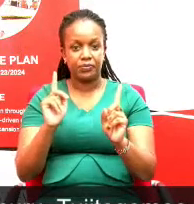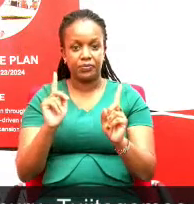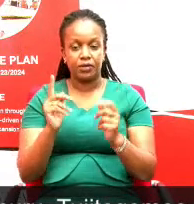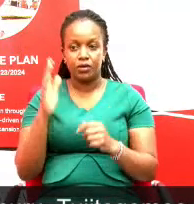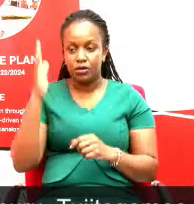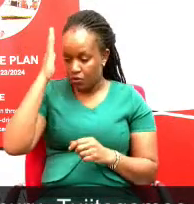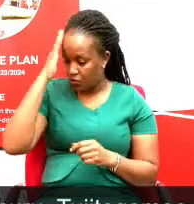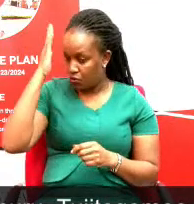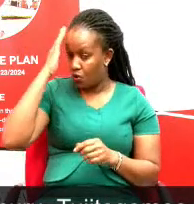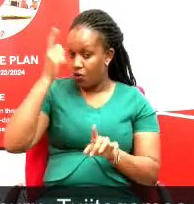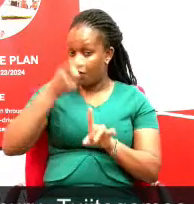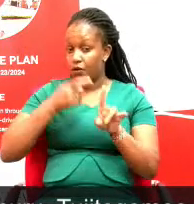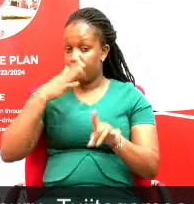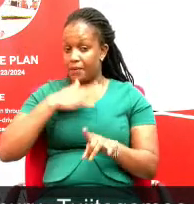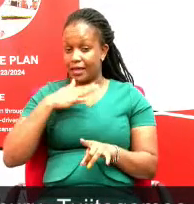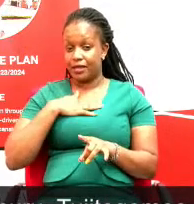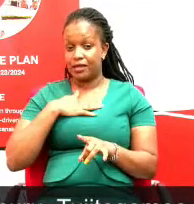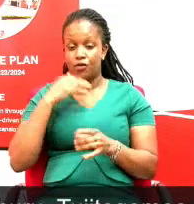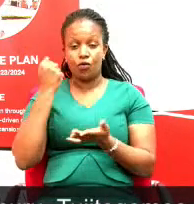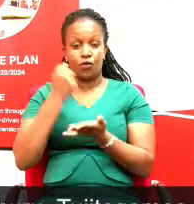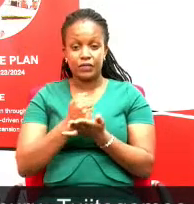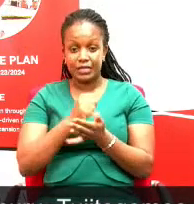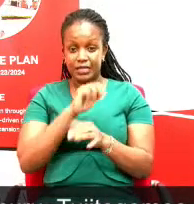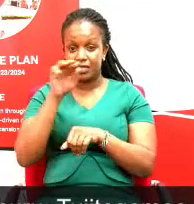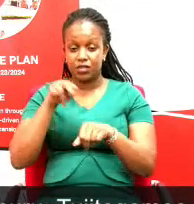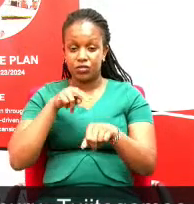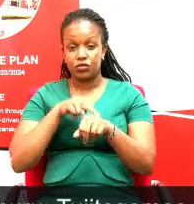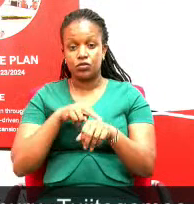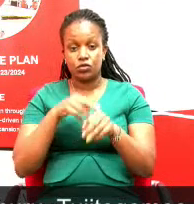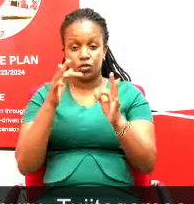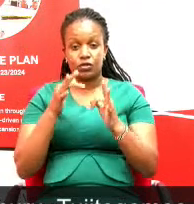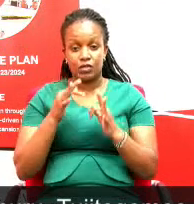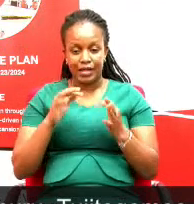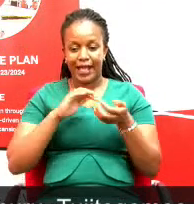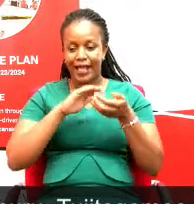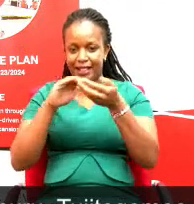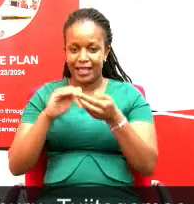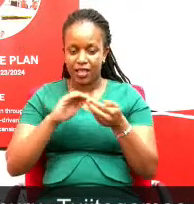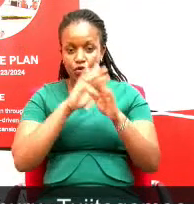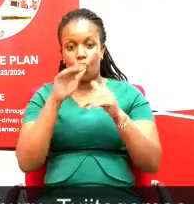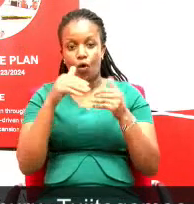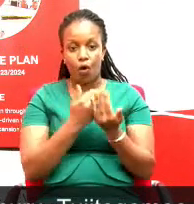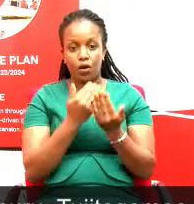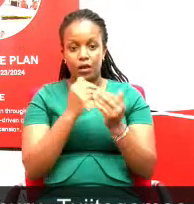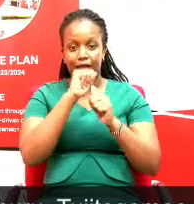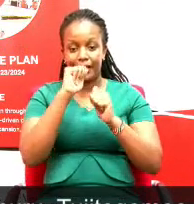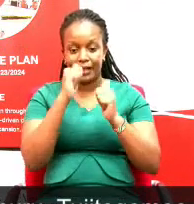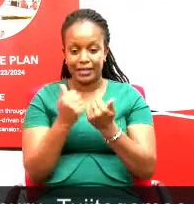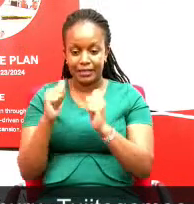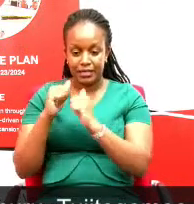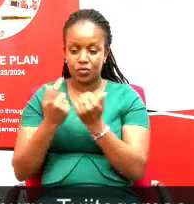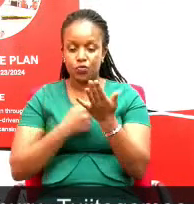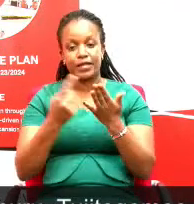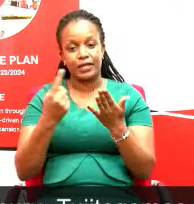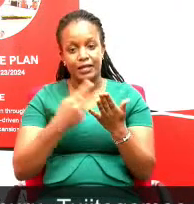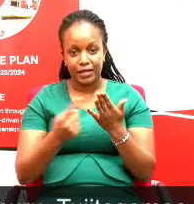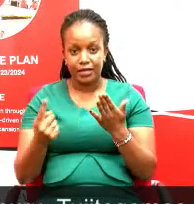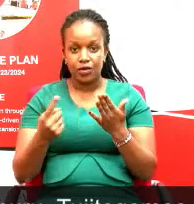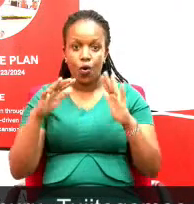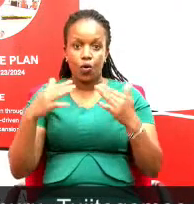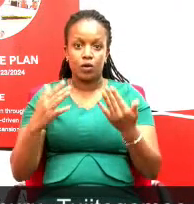You know, from where I sit in National Treasury, I engage all these agencies on a weekly basis, sometimes even on a daily